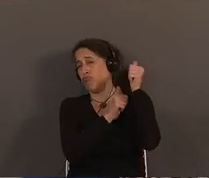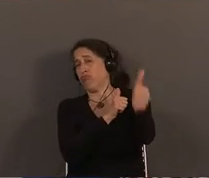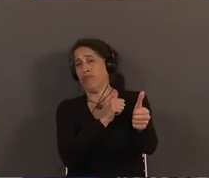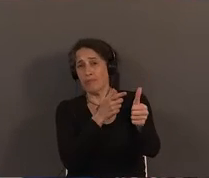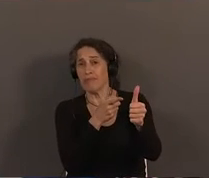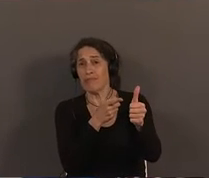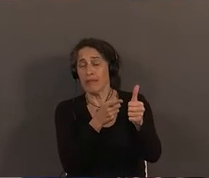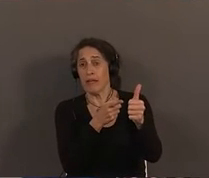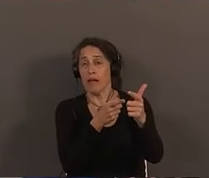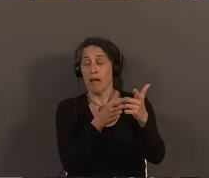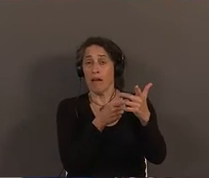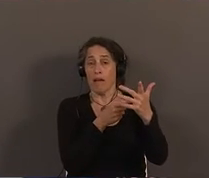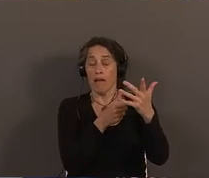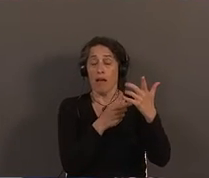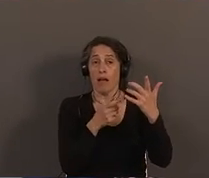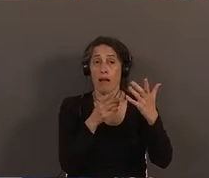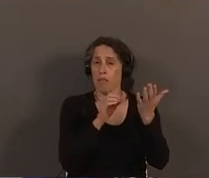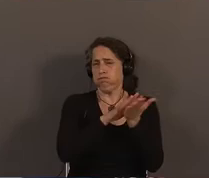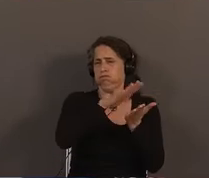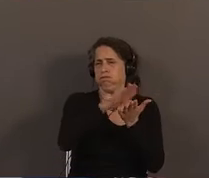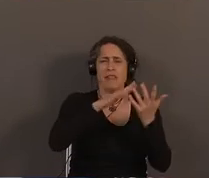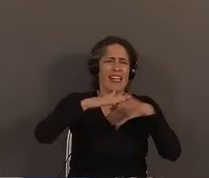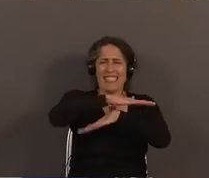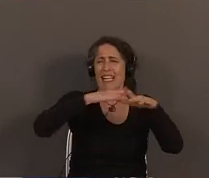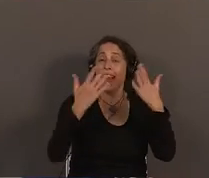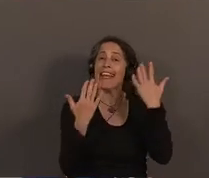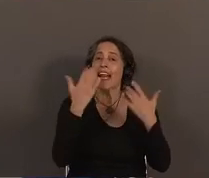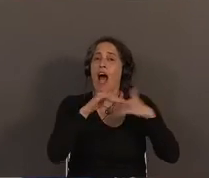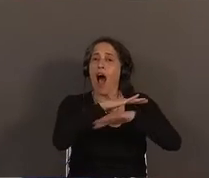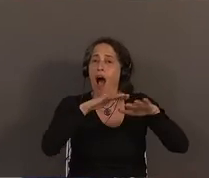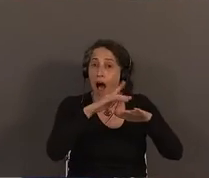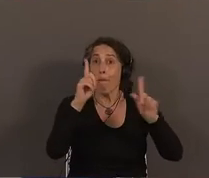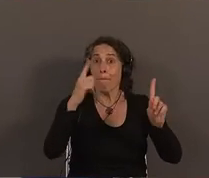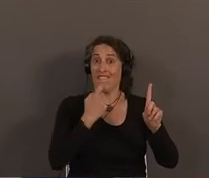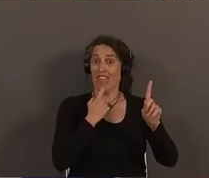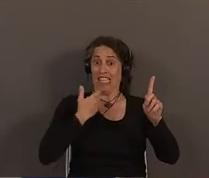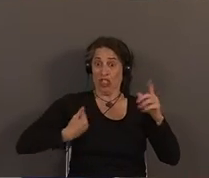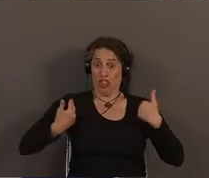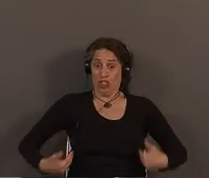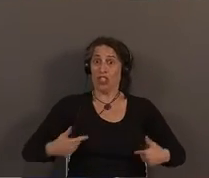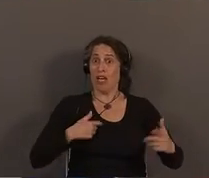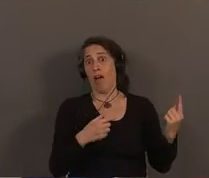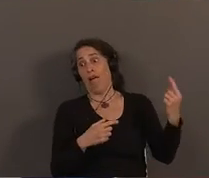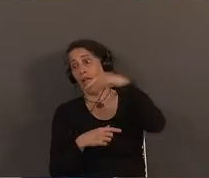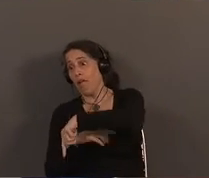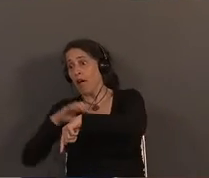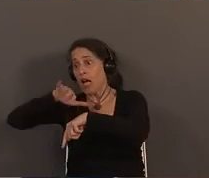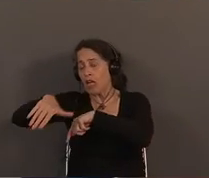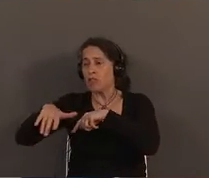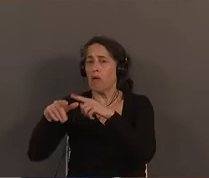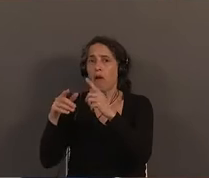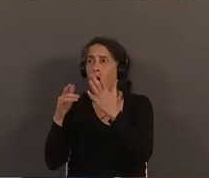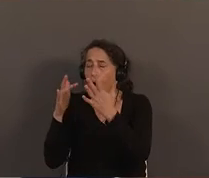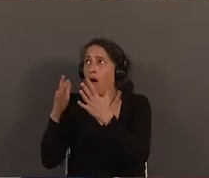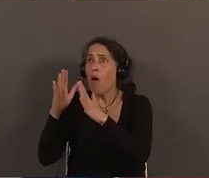I exceed my monies, or how much would it cost to put greetings from this conference to